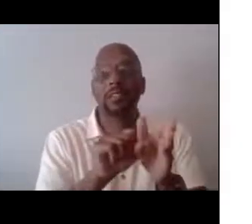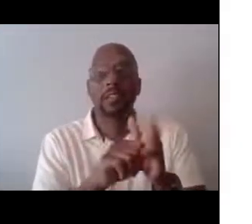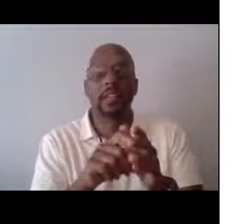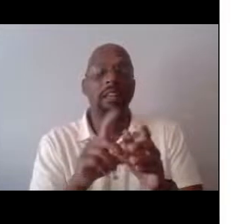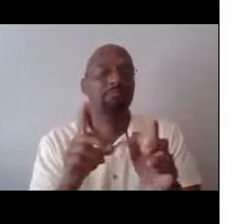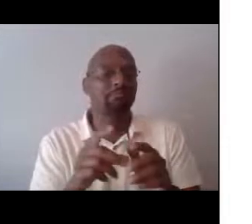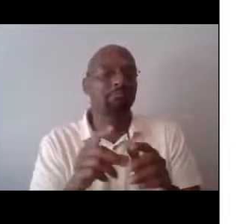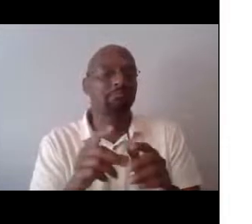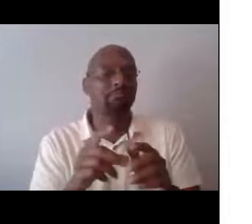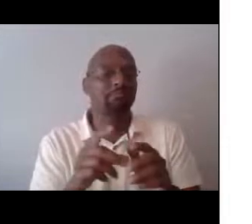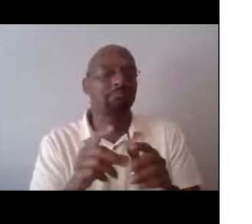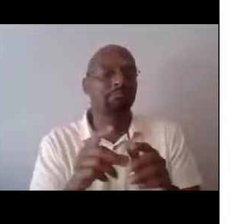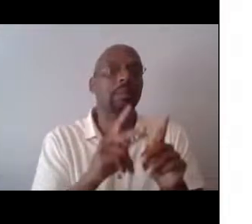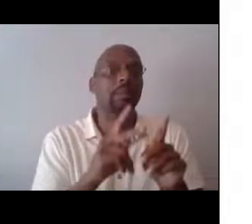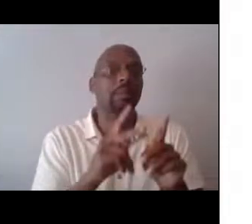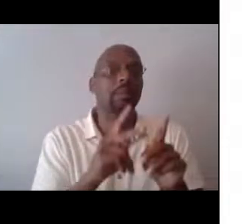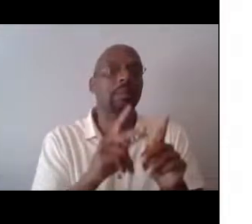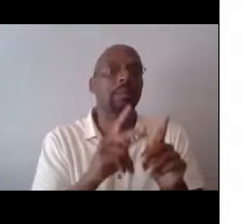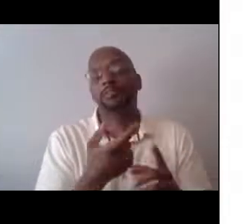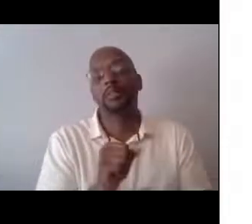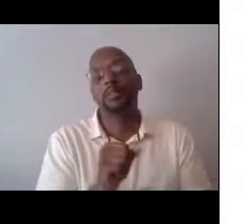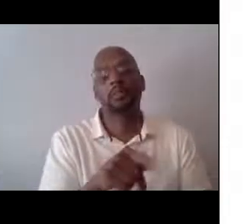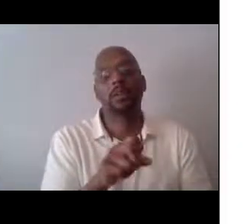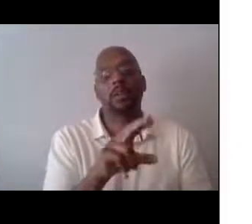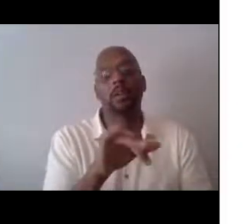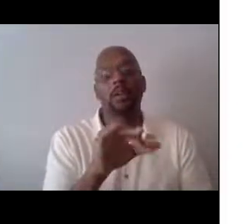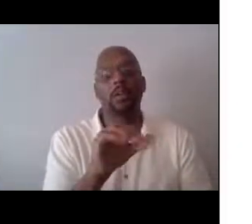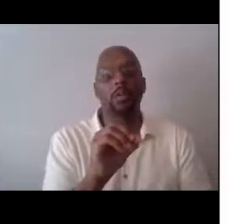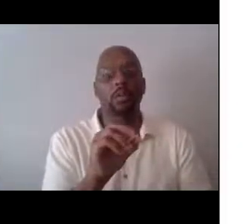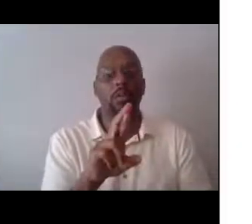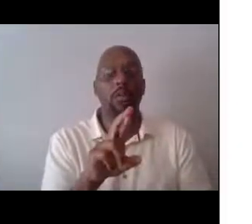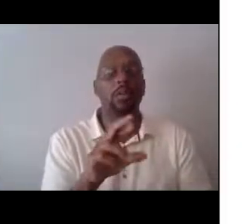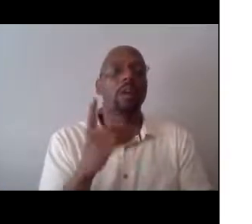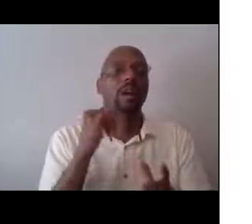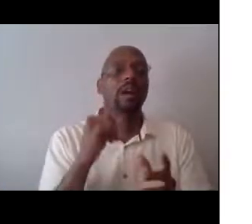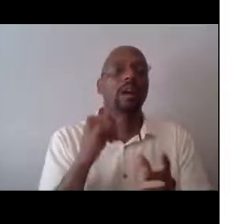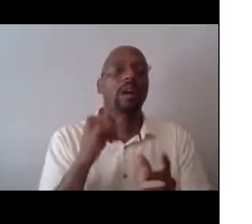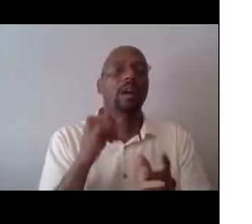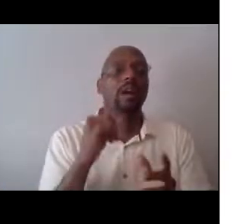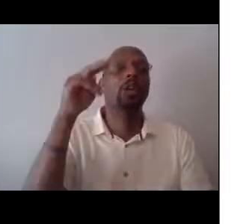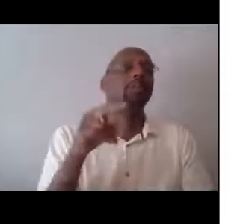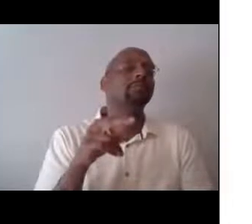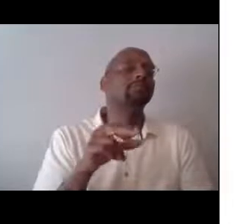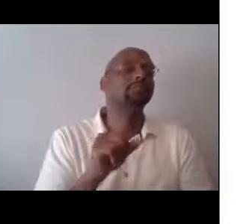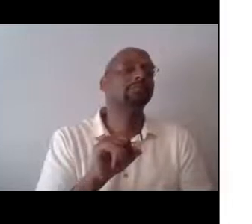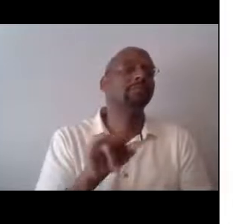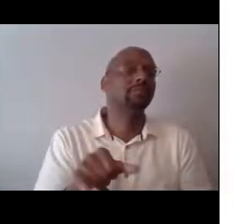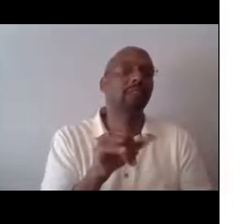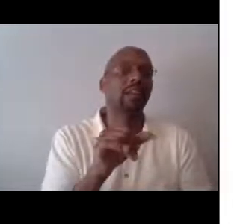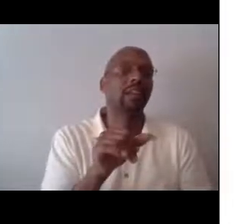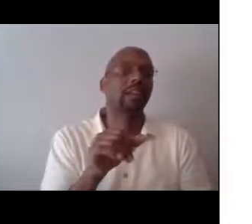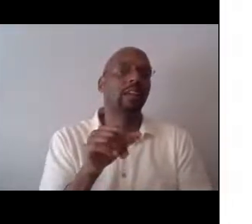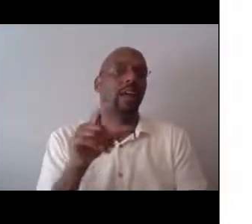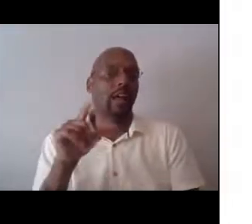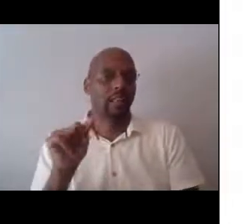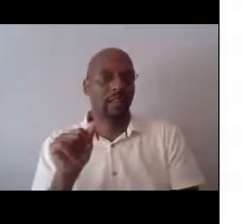from Superior, California, the San Francisco Bay Area, Northern San Joaquin Valley, and LA.